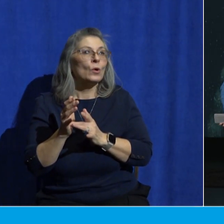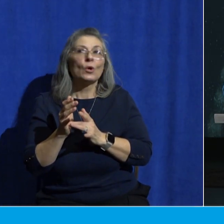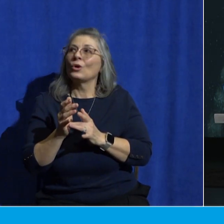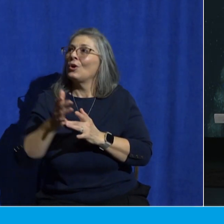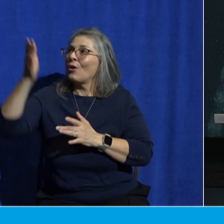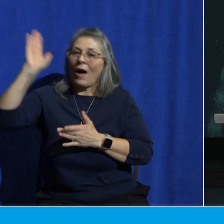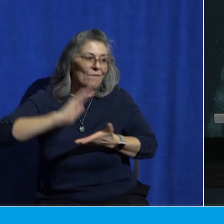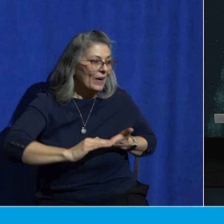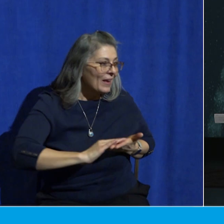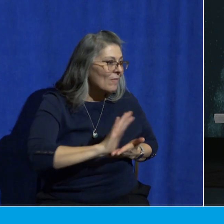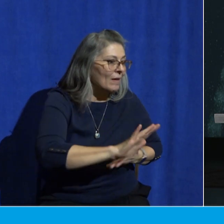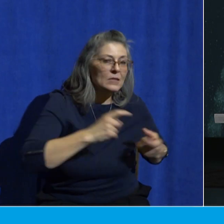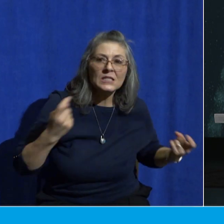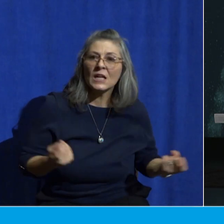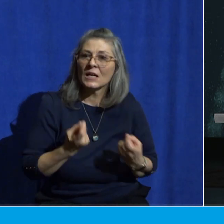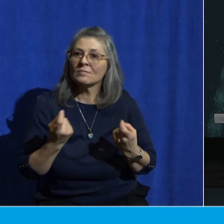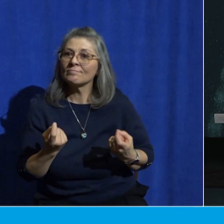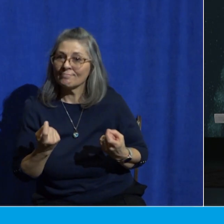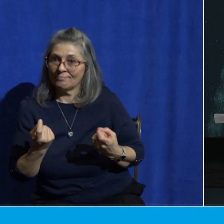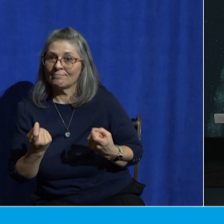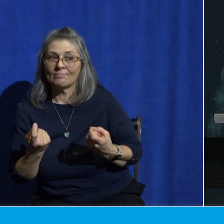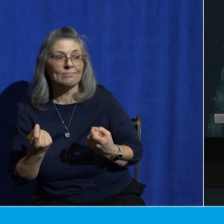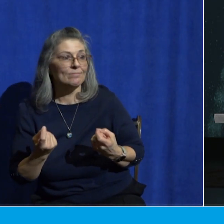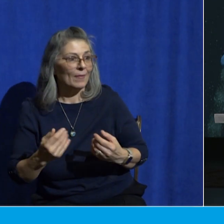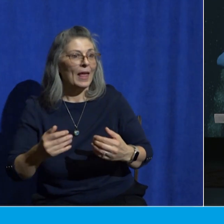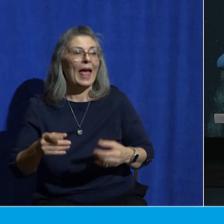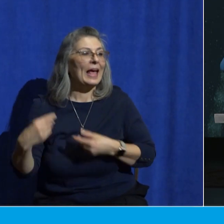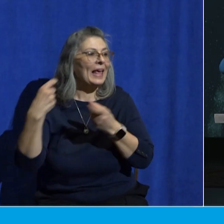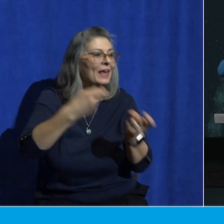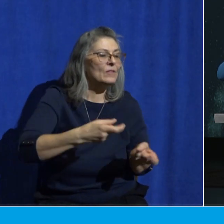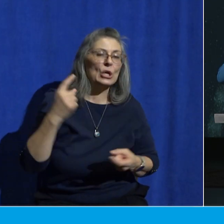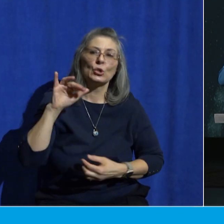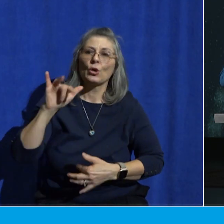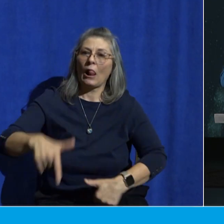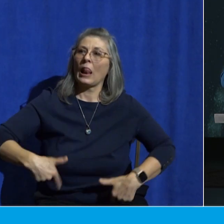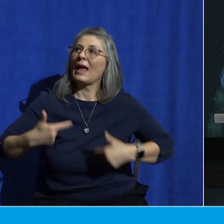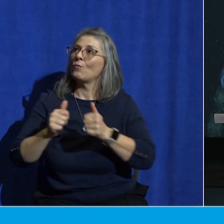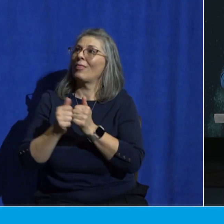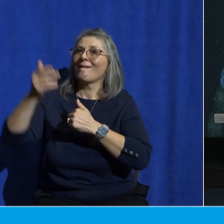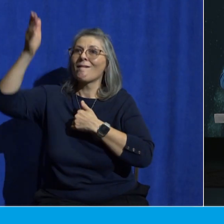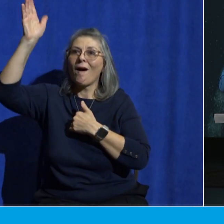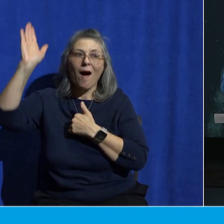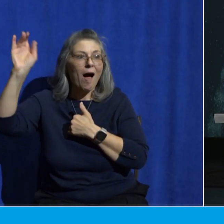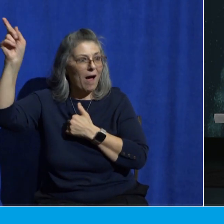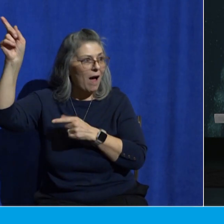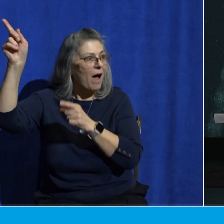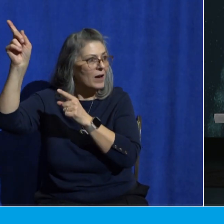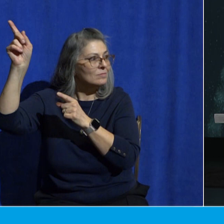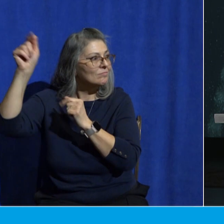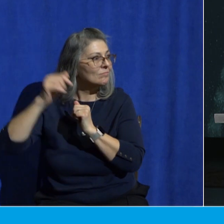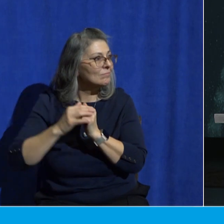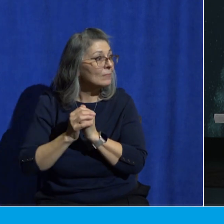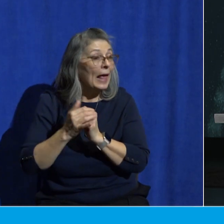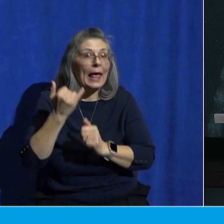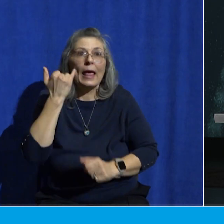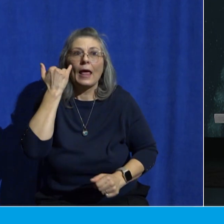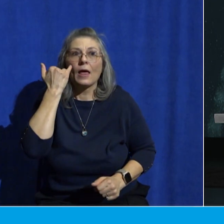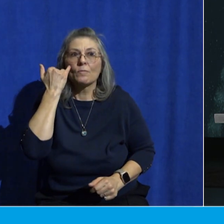of their sin and have eternal life with God. And anyone who